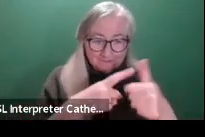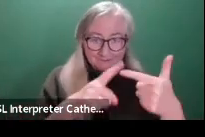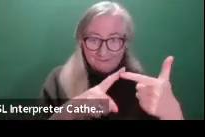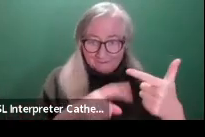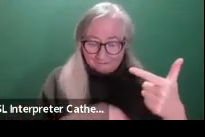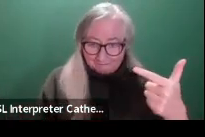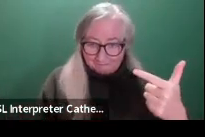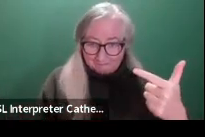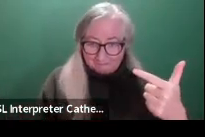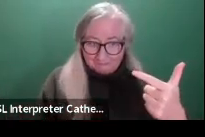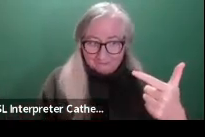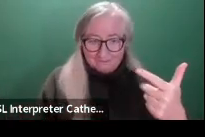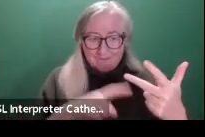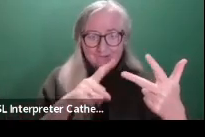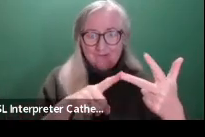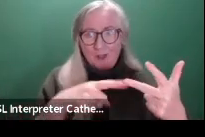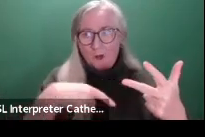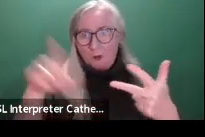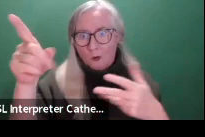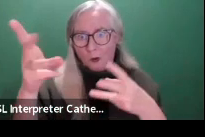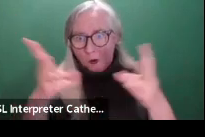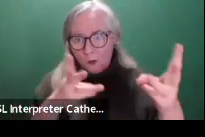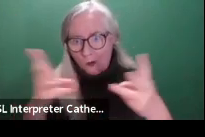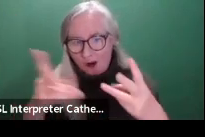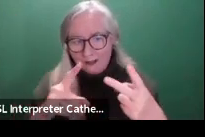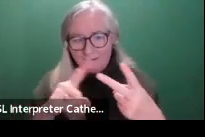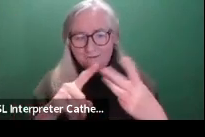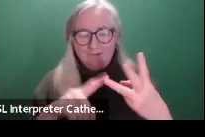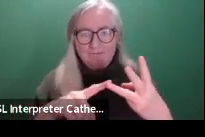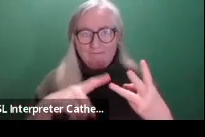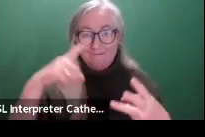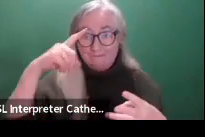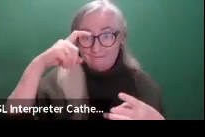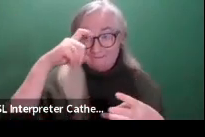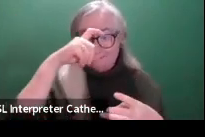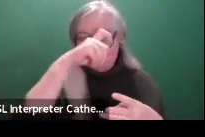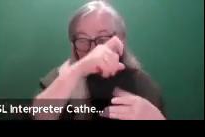Then they maybe have to go to work and they have difficulty concentrating.